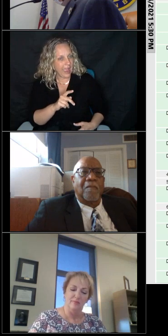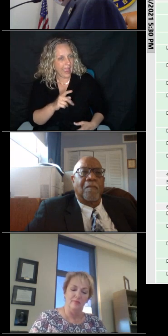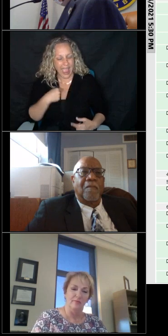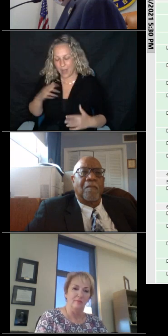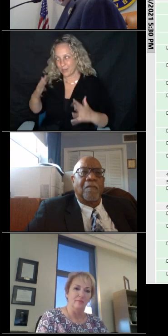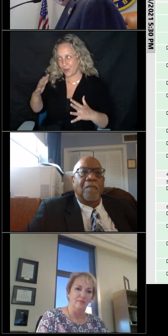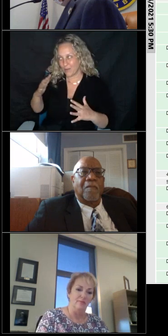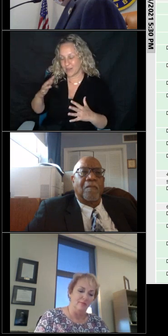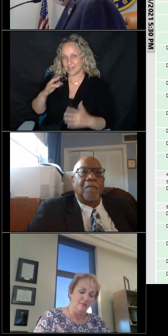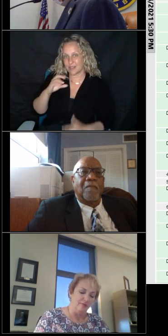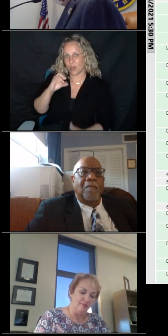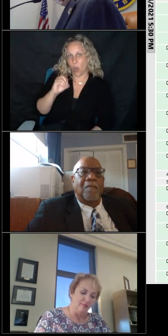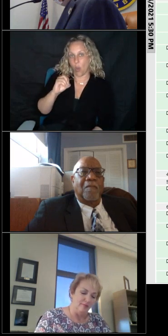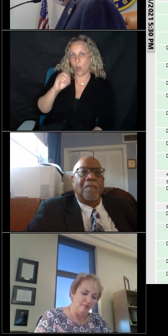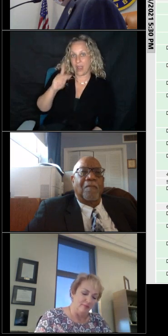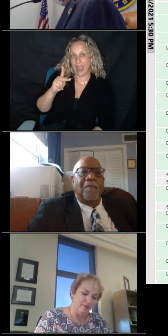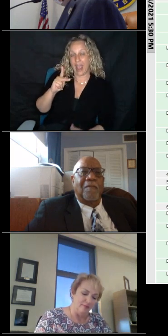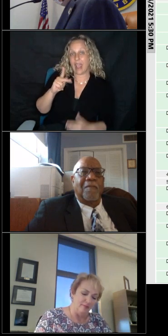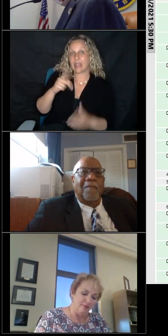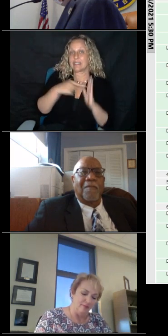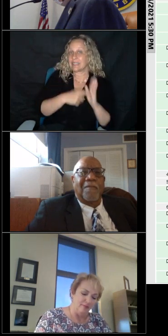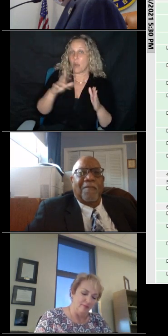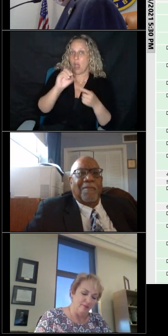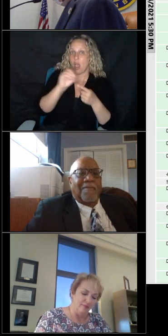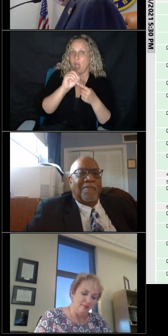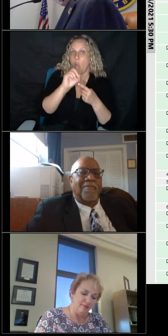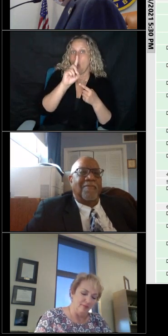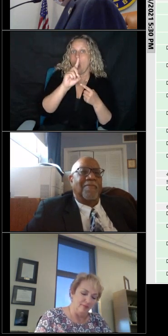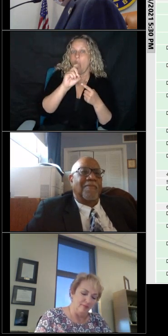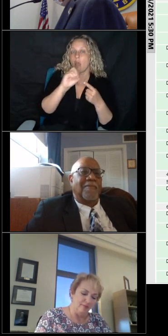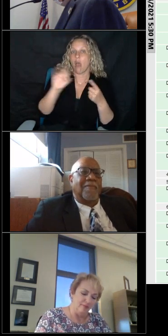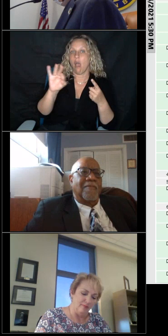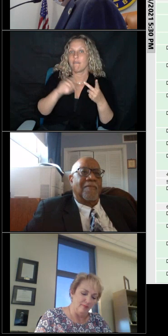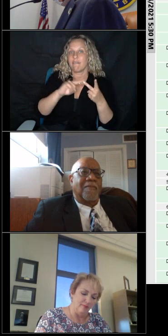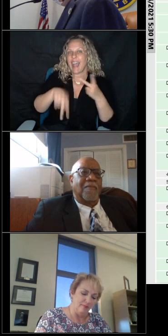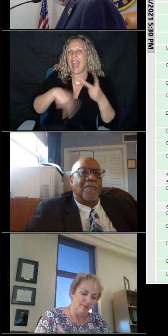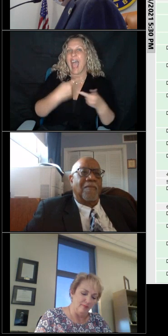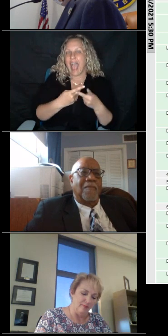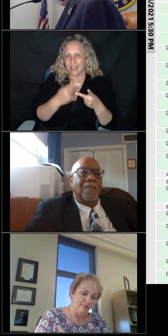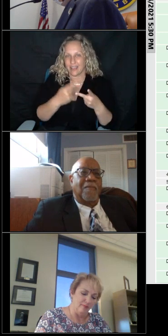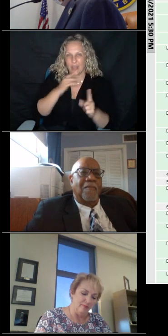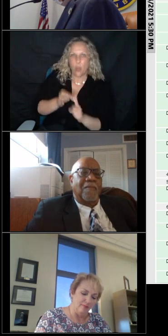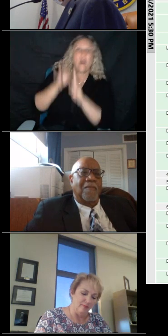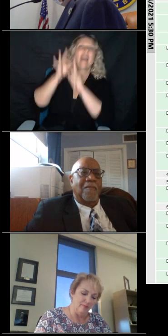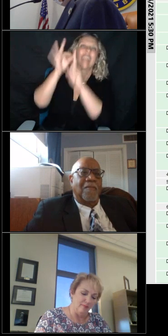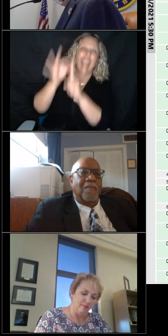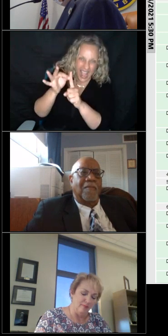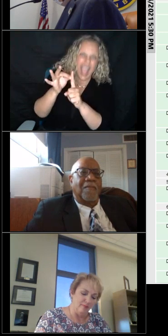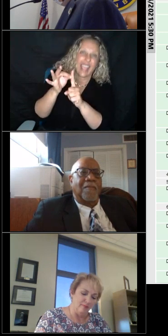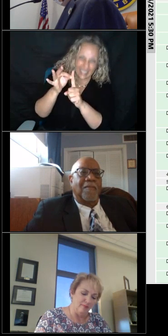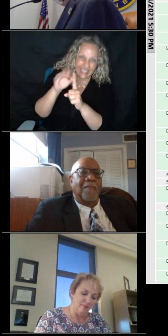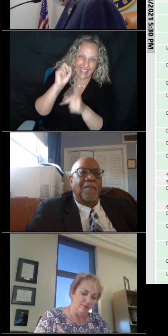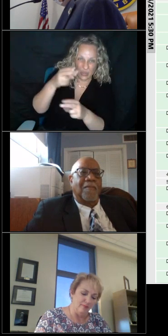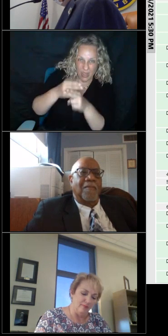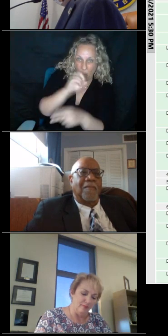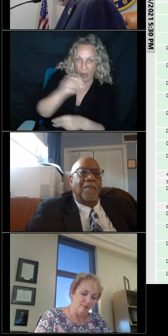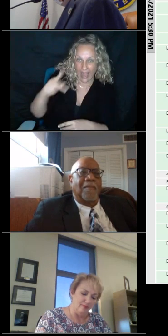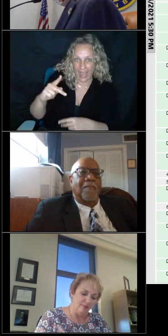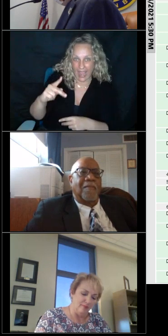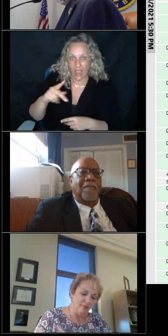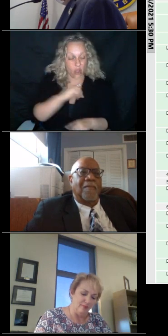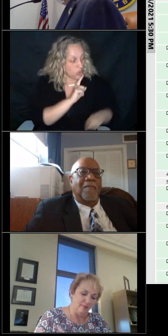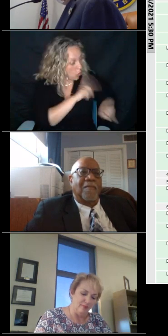of a kind. One of a kind. One of a kind trends. So Victoria, did you attend to classes with him? Yes, I did. And what kind of clothes do